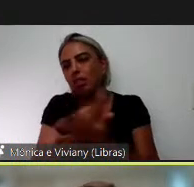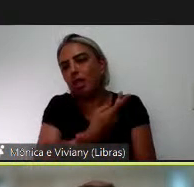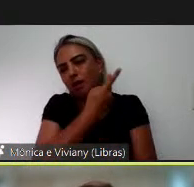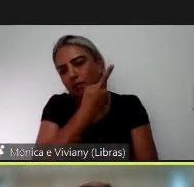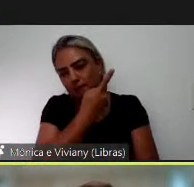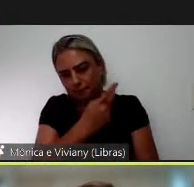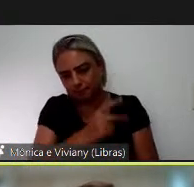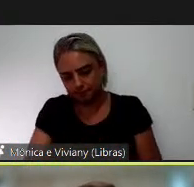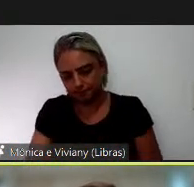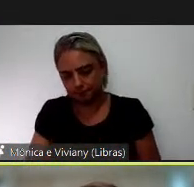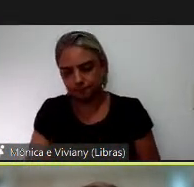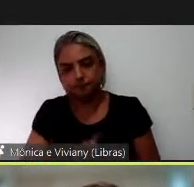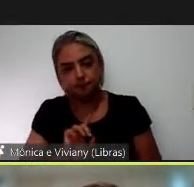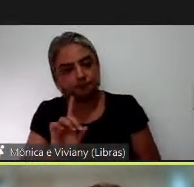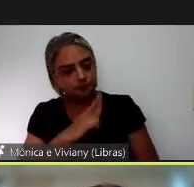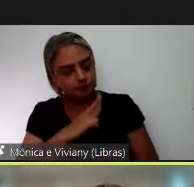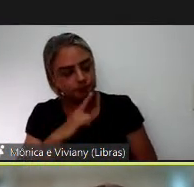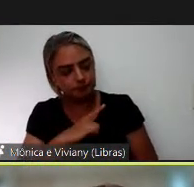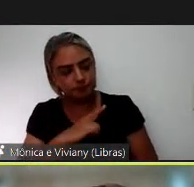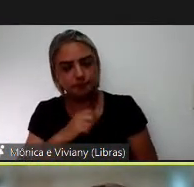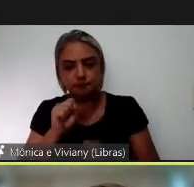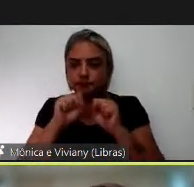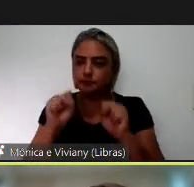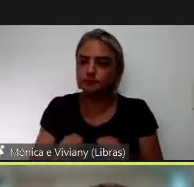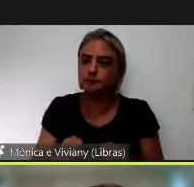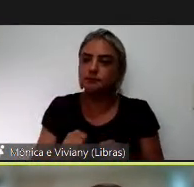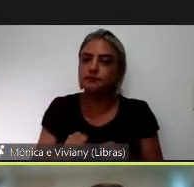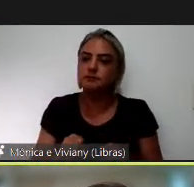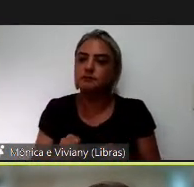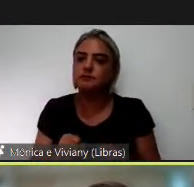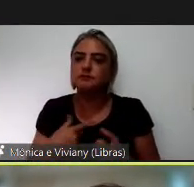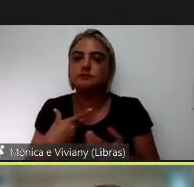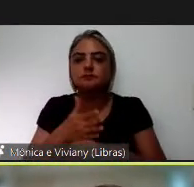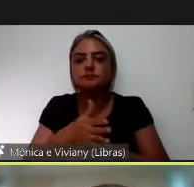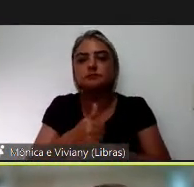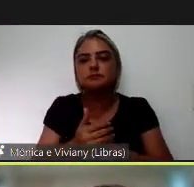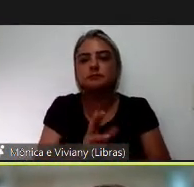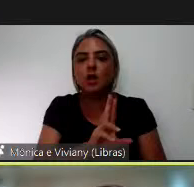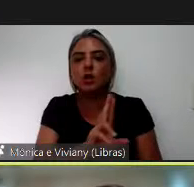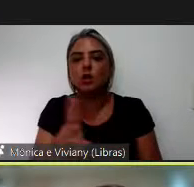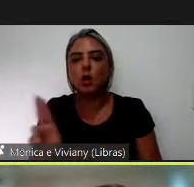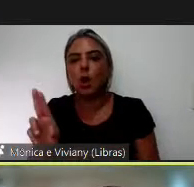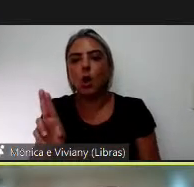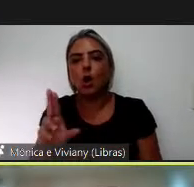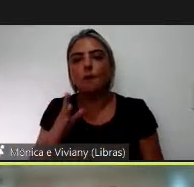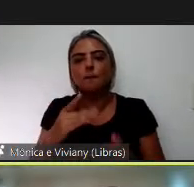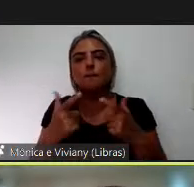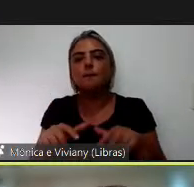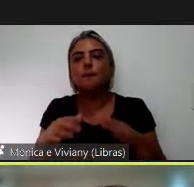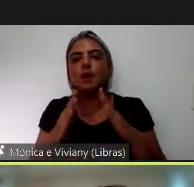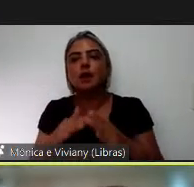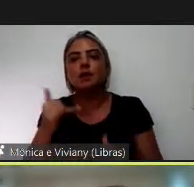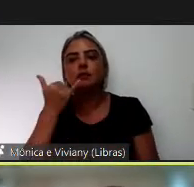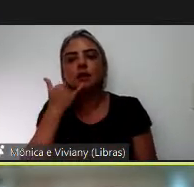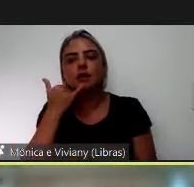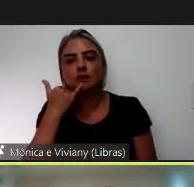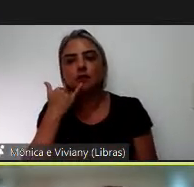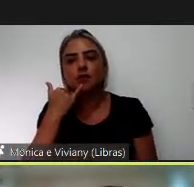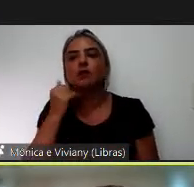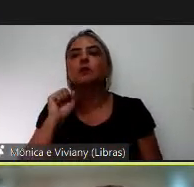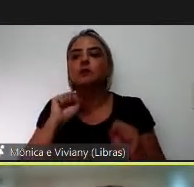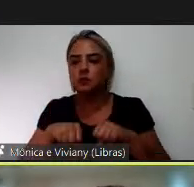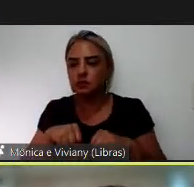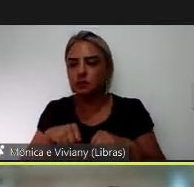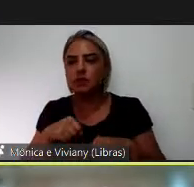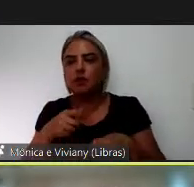inadequate food, nutrition. So we have in the system the name, we have access to the name, to